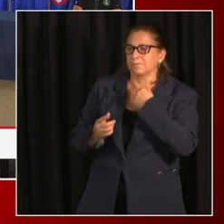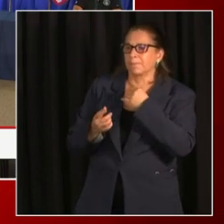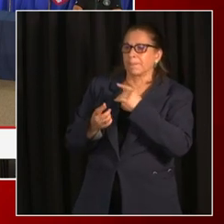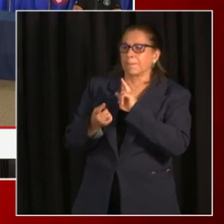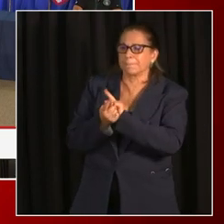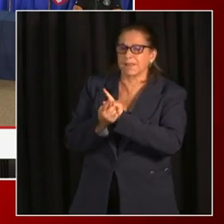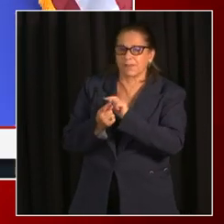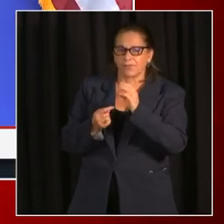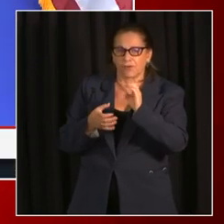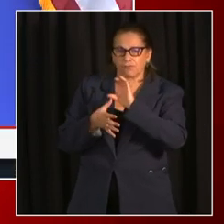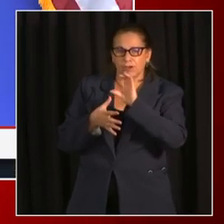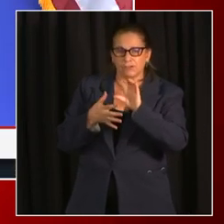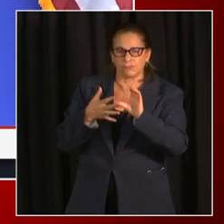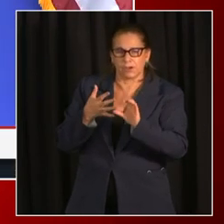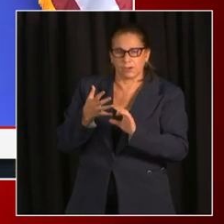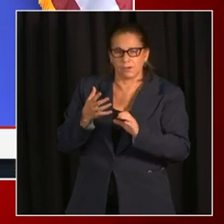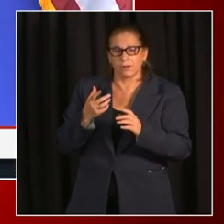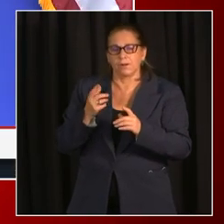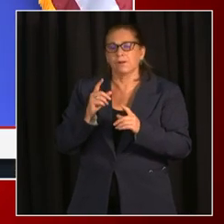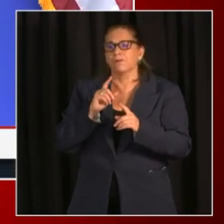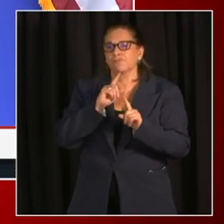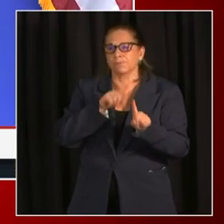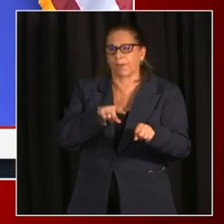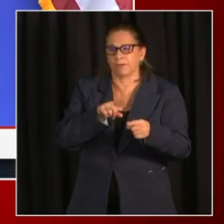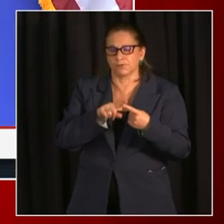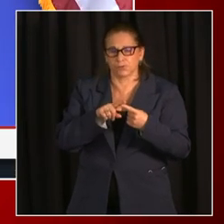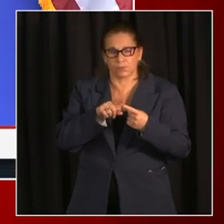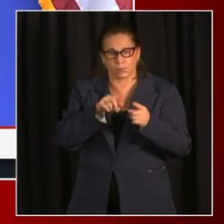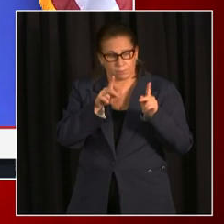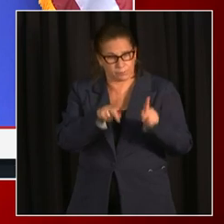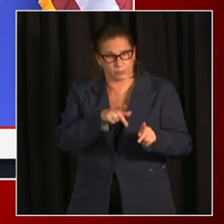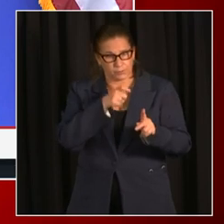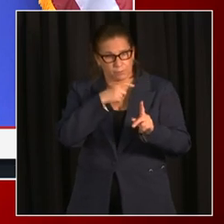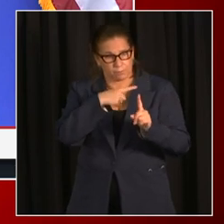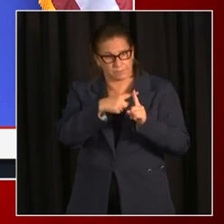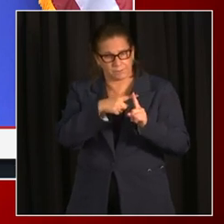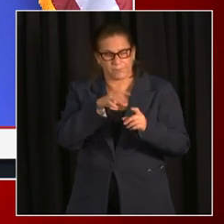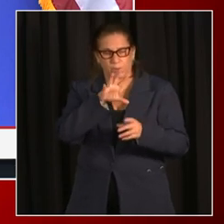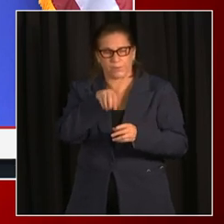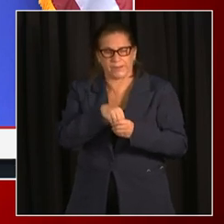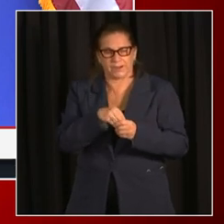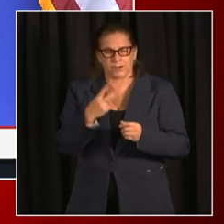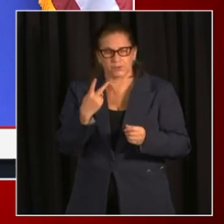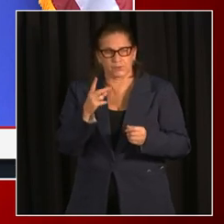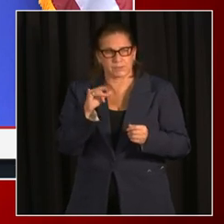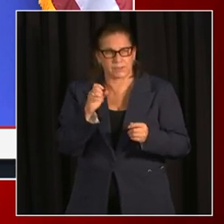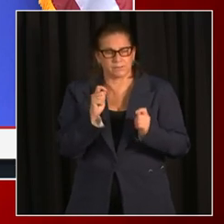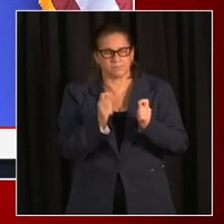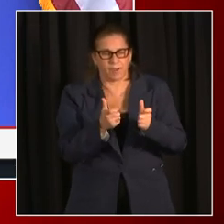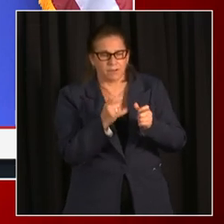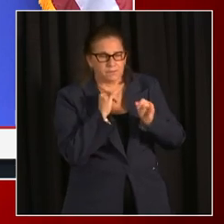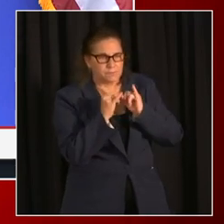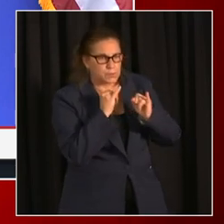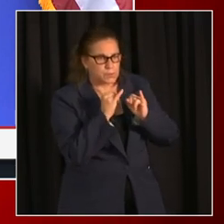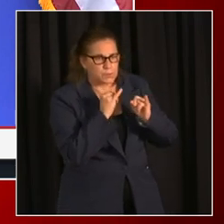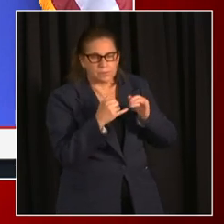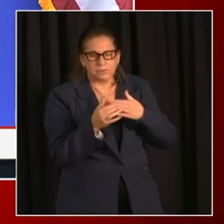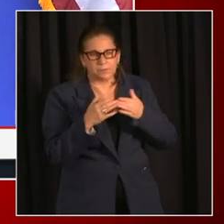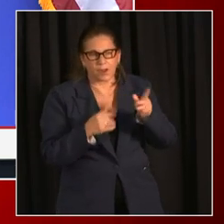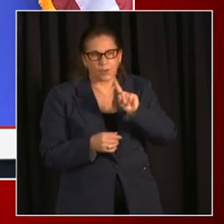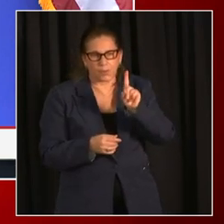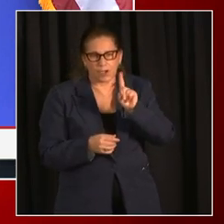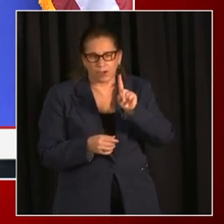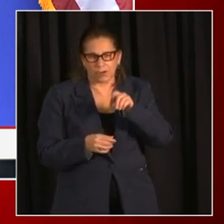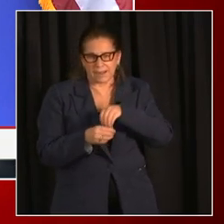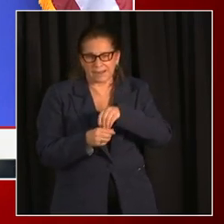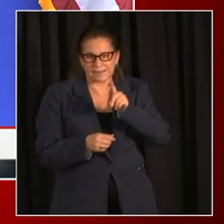being responsive in the first 2 days, and who has started an interview and hasn't completed an interview. But we have